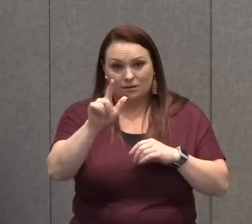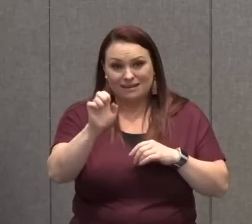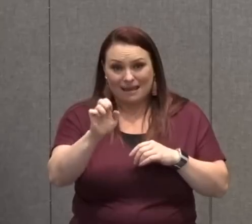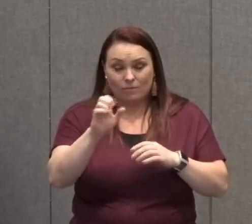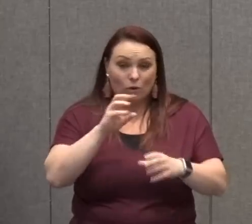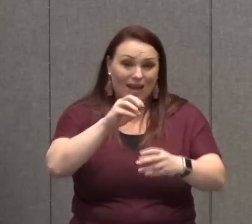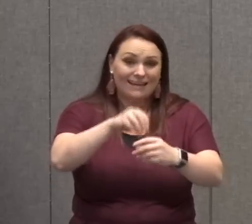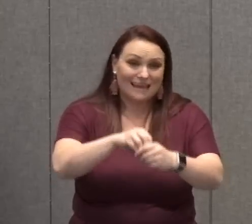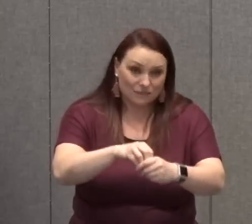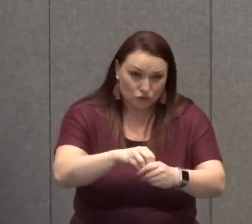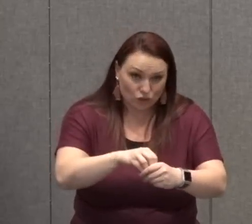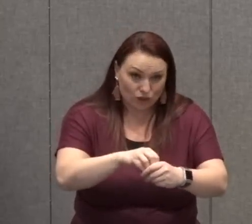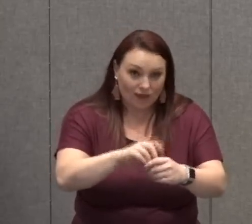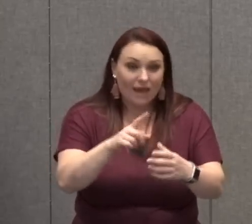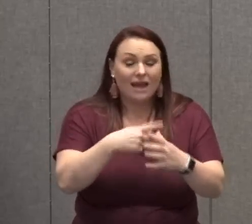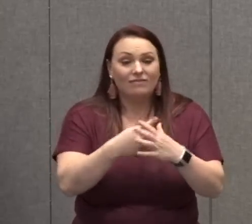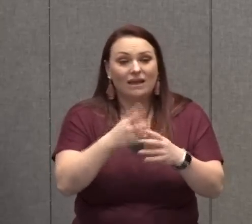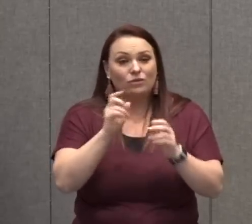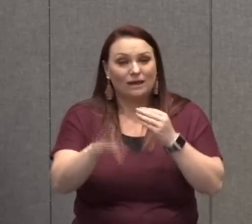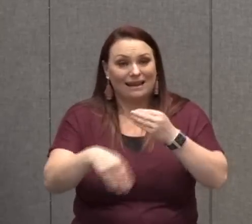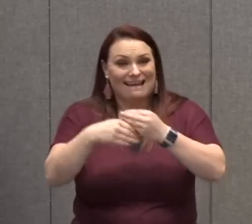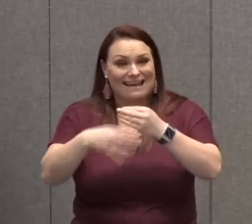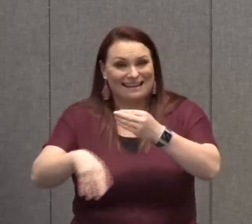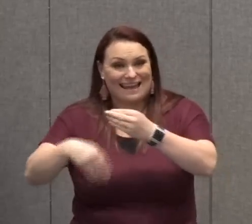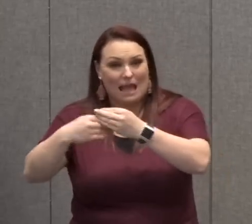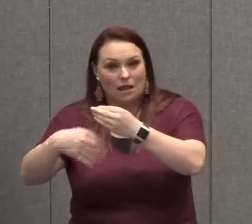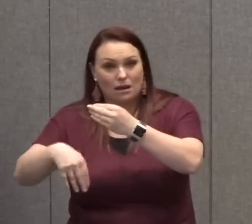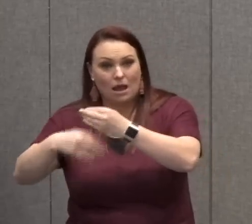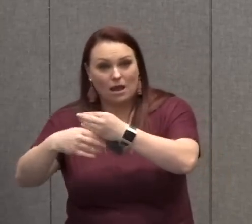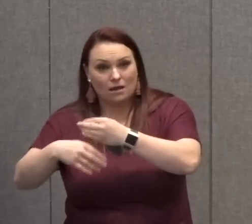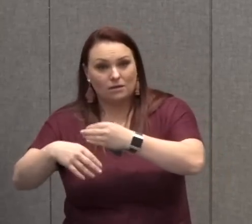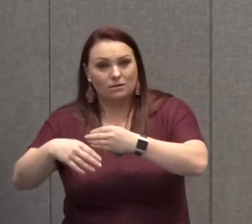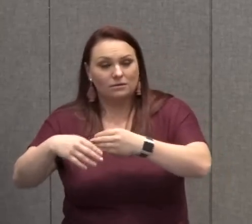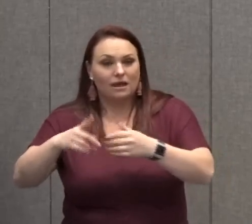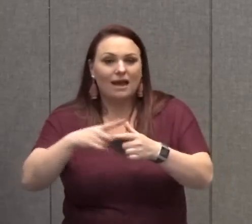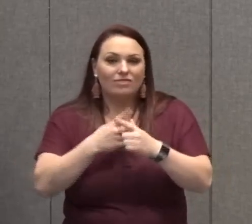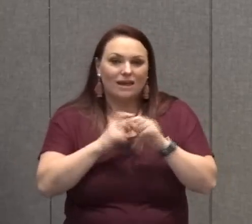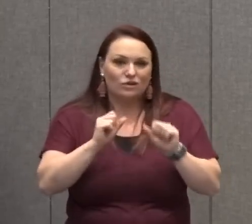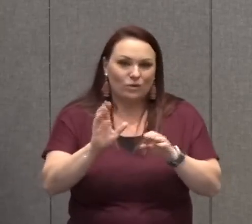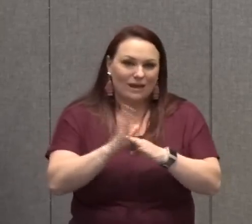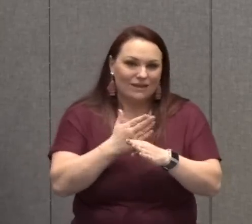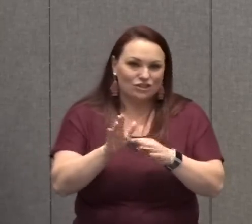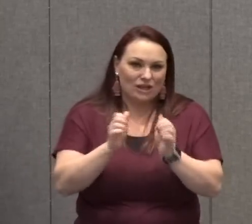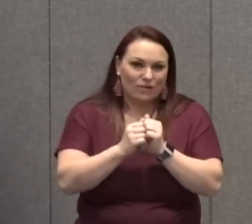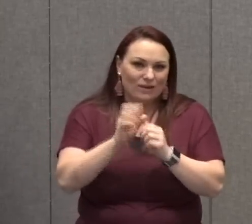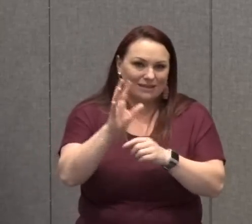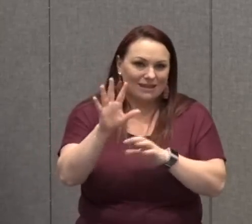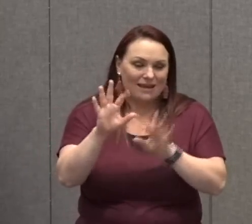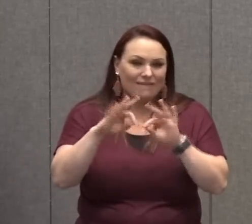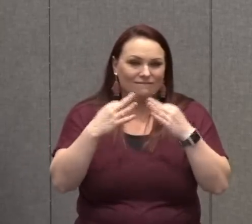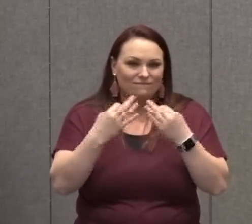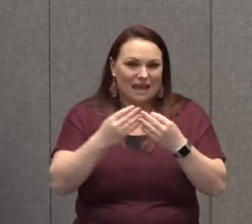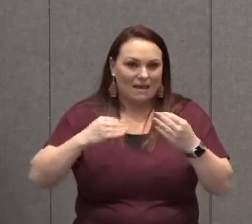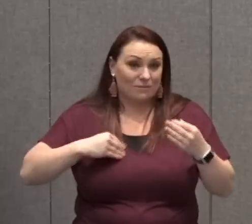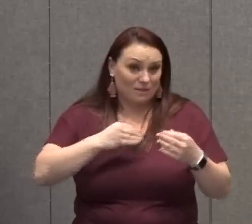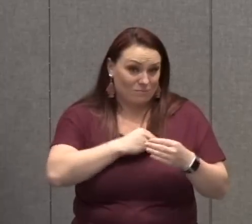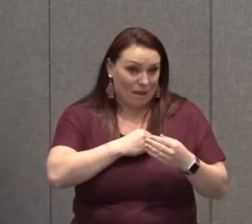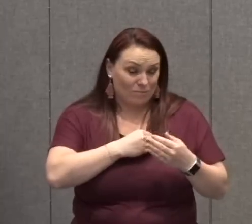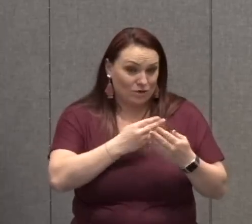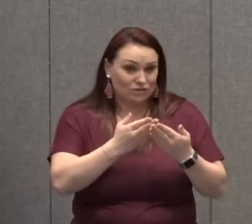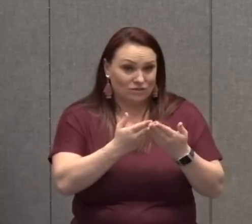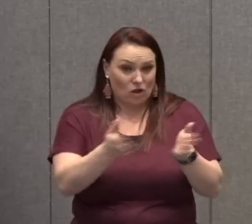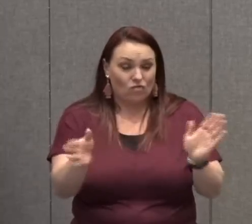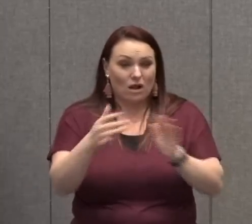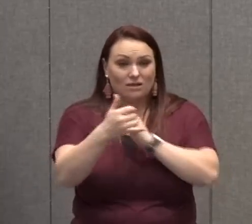and insert and that way you could just keep adding on and then you could share it with family members across the country that